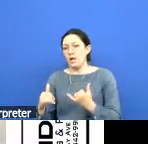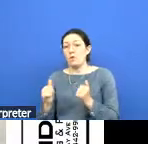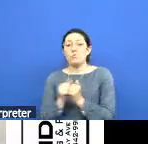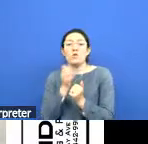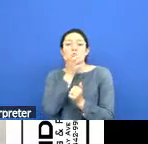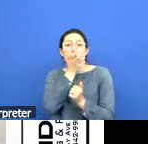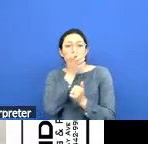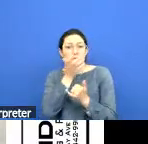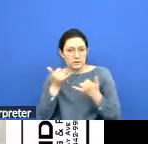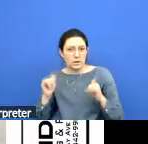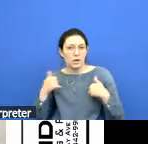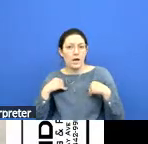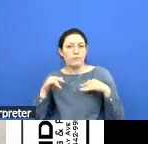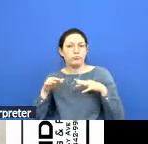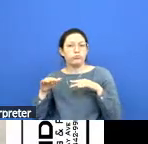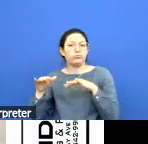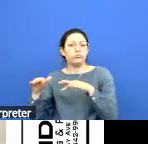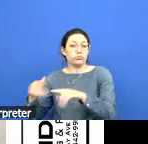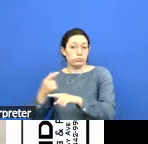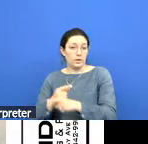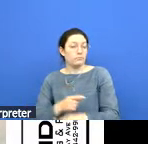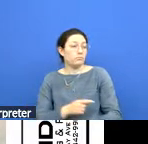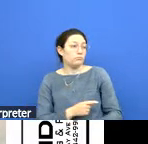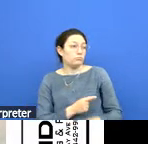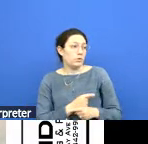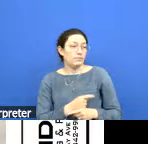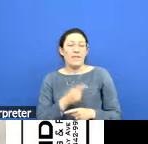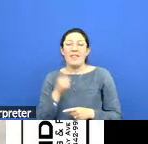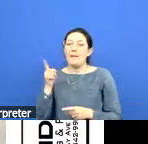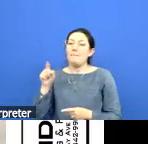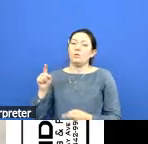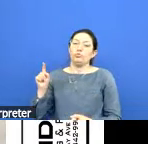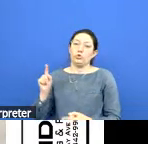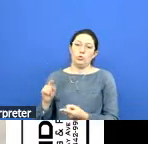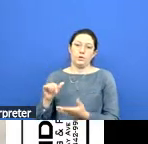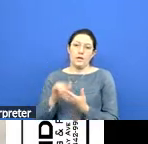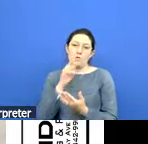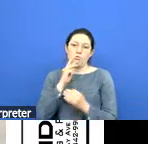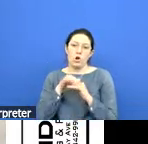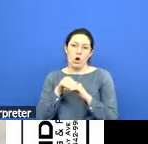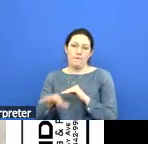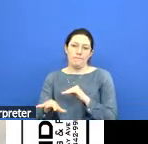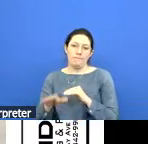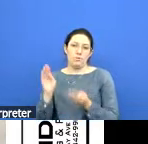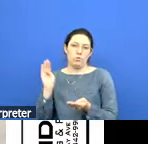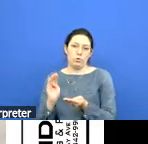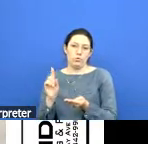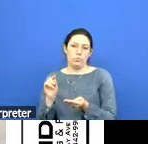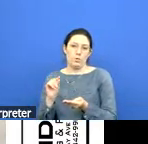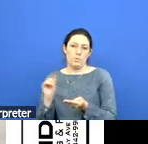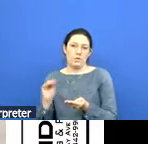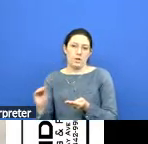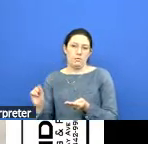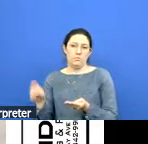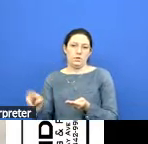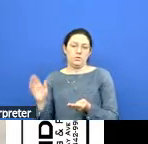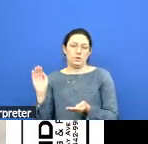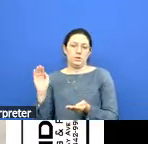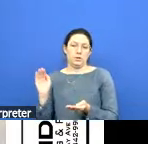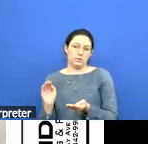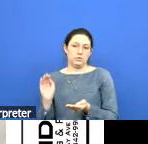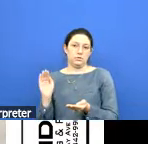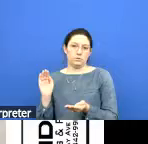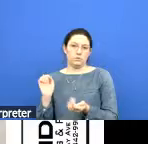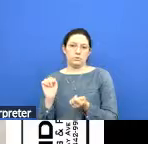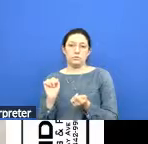still runoff off of grass fields. They have to reduce that runoff by 20%. Okay. In addition,